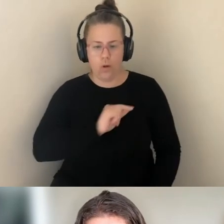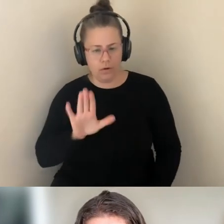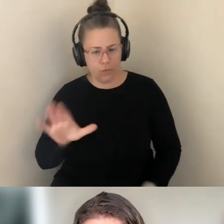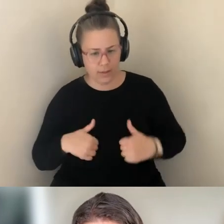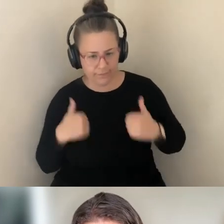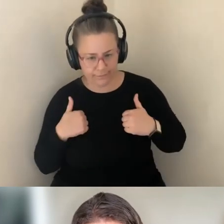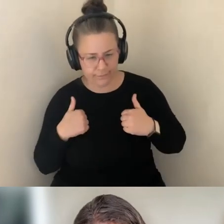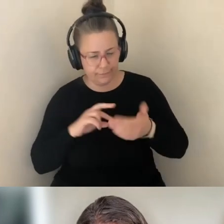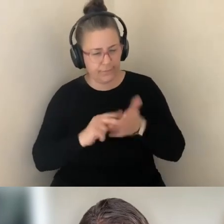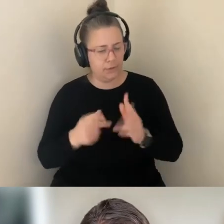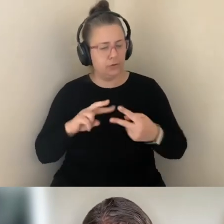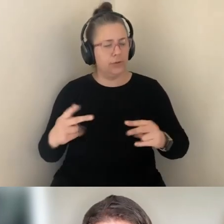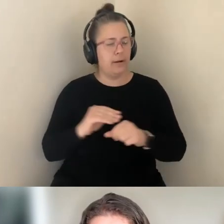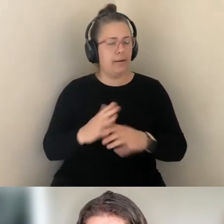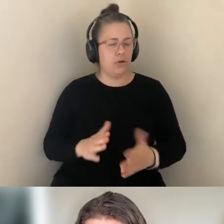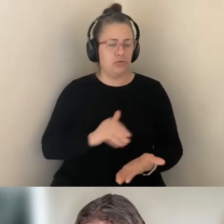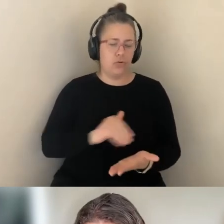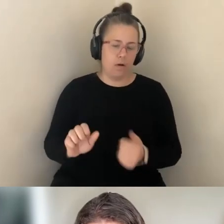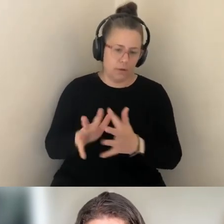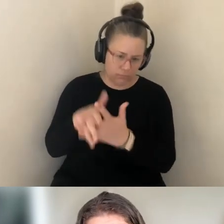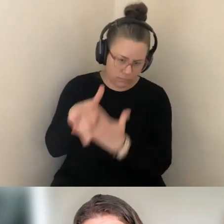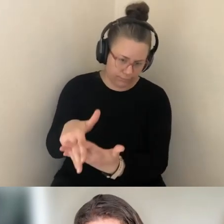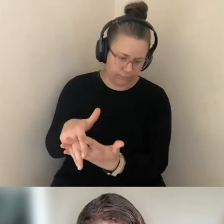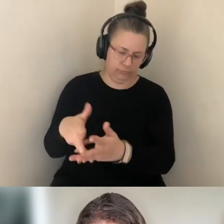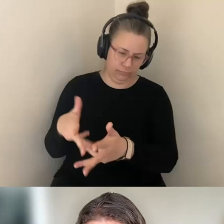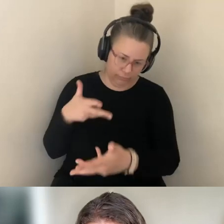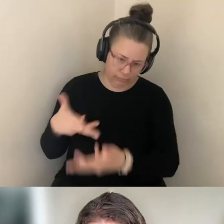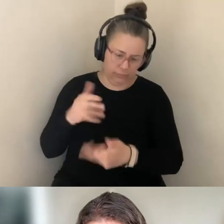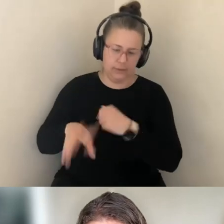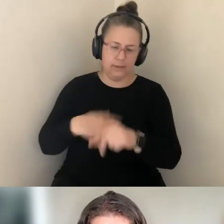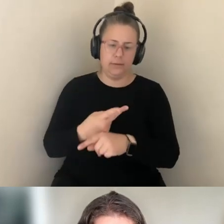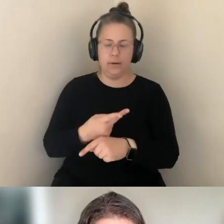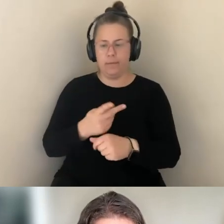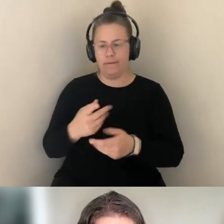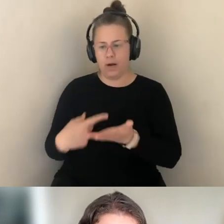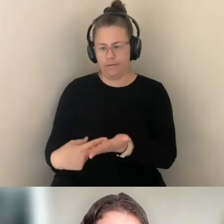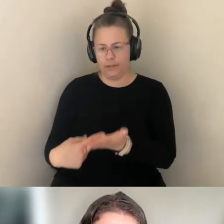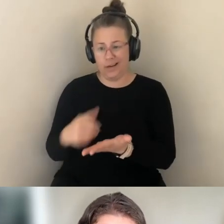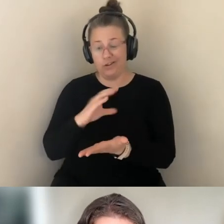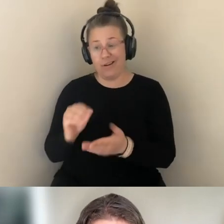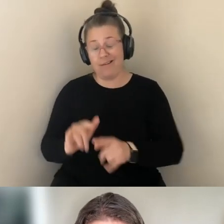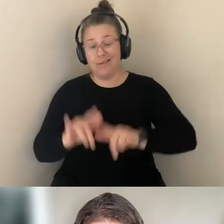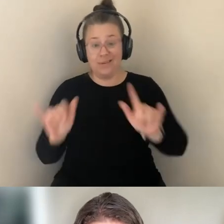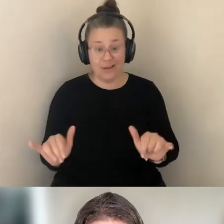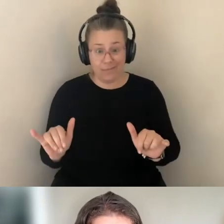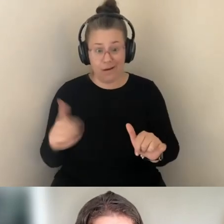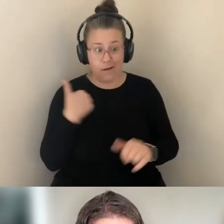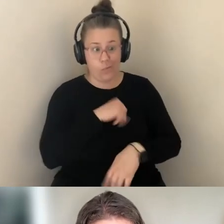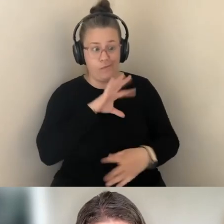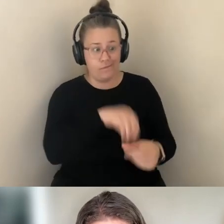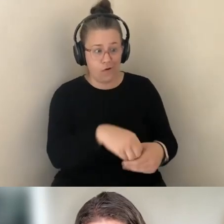often embedded in those kinds of conversations, at the same time also being asked to be embedded in conversations around, well, what does this mean in terms of